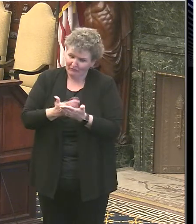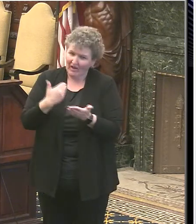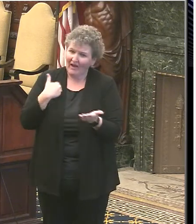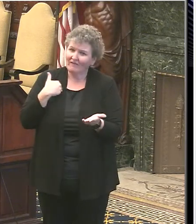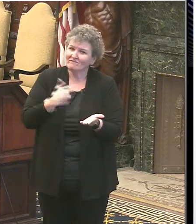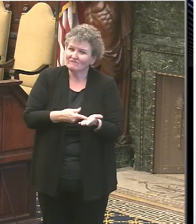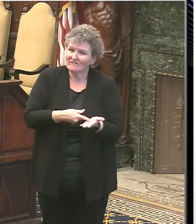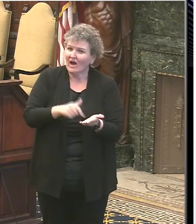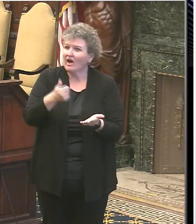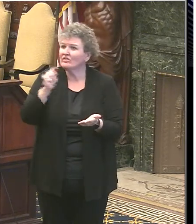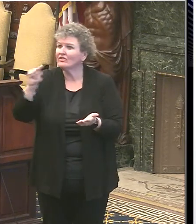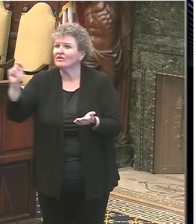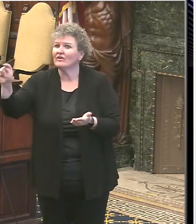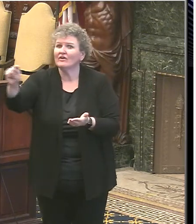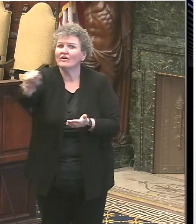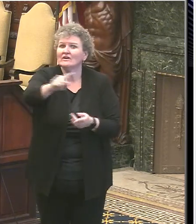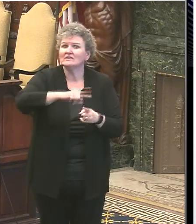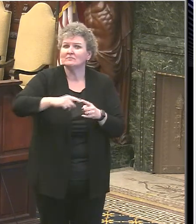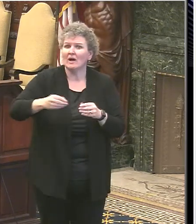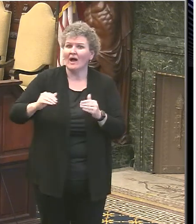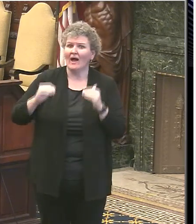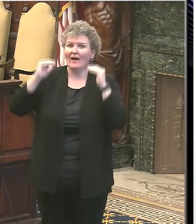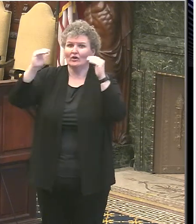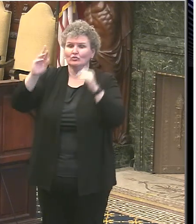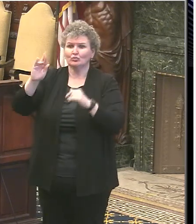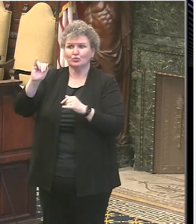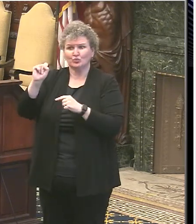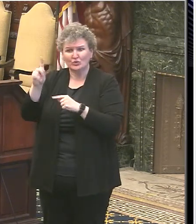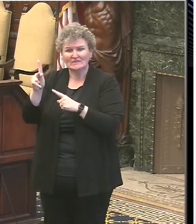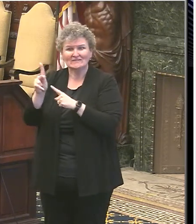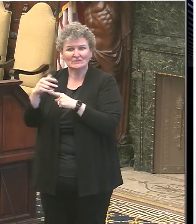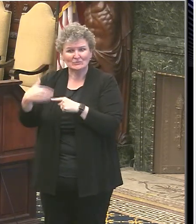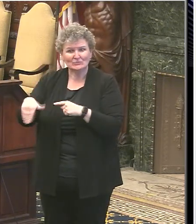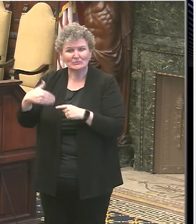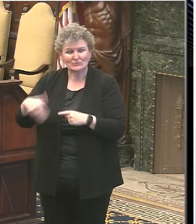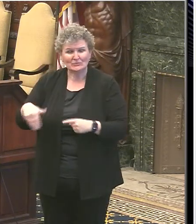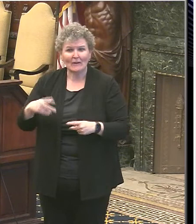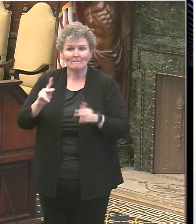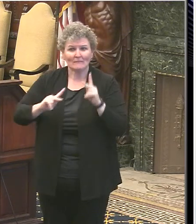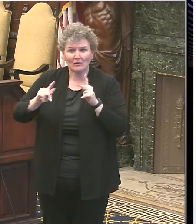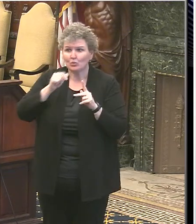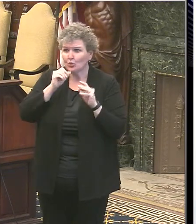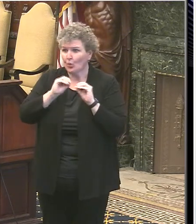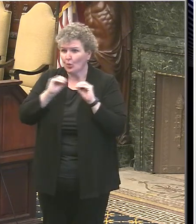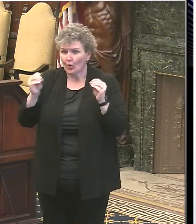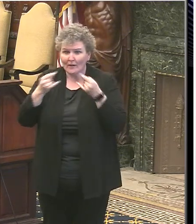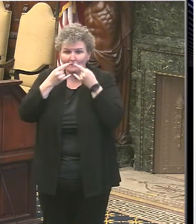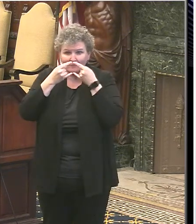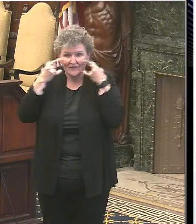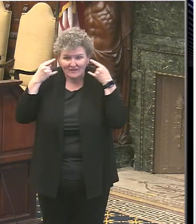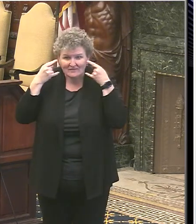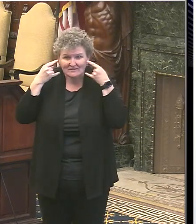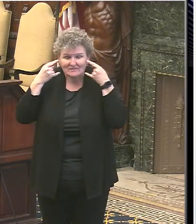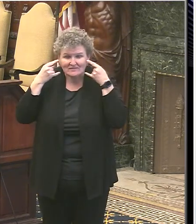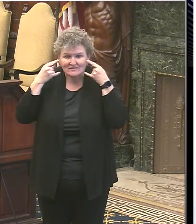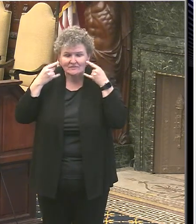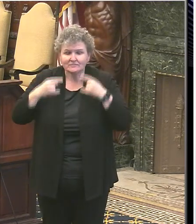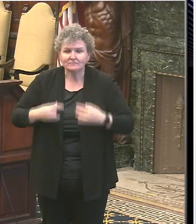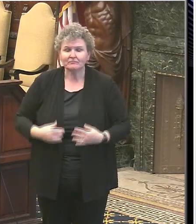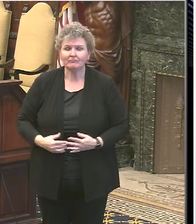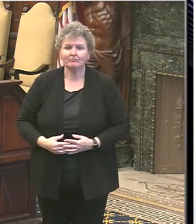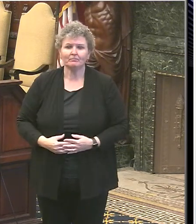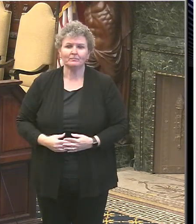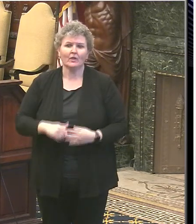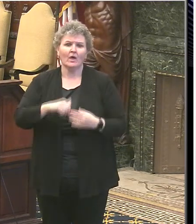that gyms are simply high-risk settings, probably to a certain extent because people are not wearing masks, and also probably to a certain extent because when you breathe heavily,